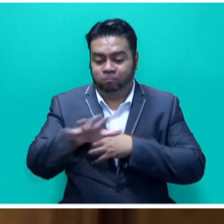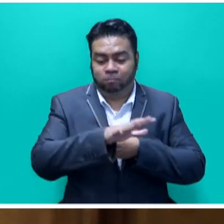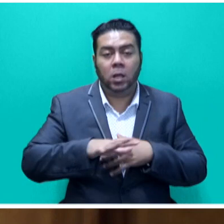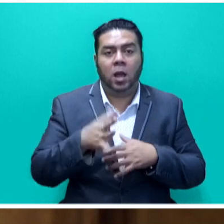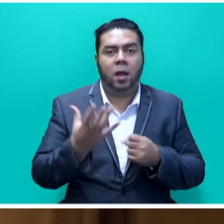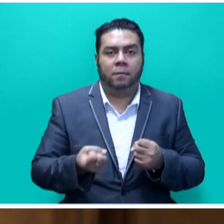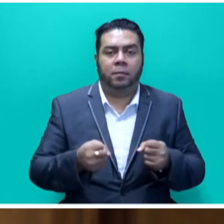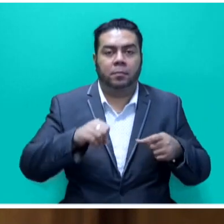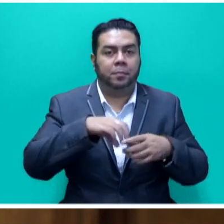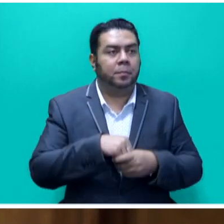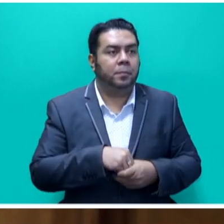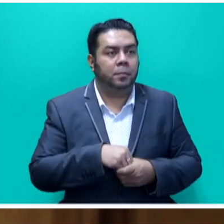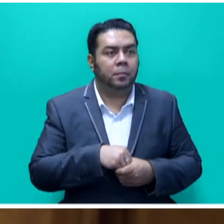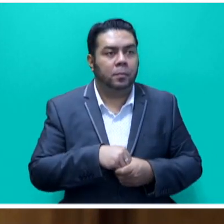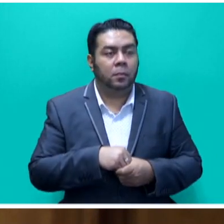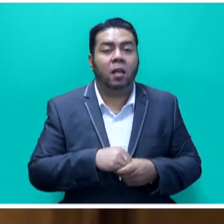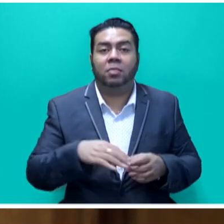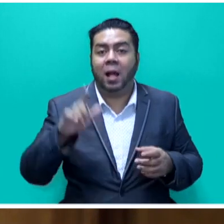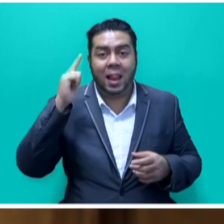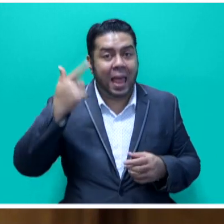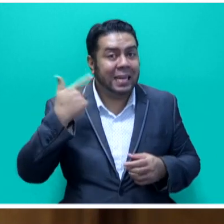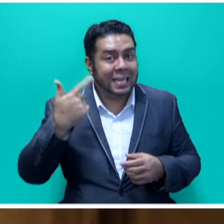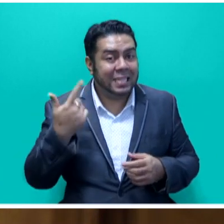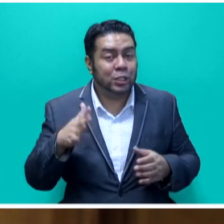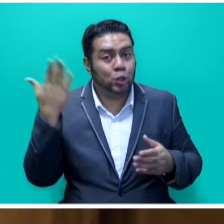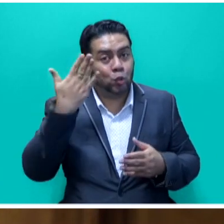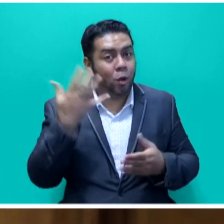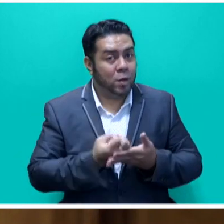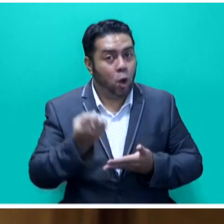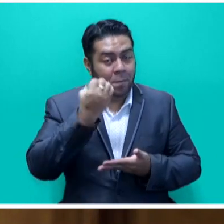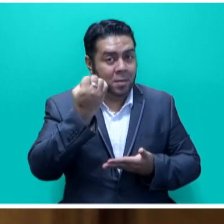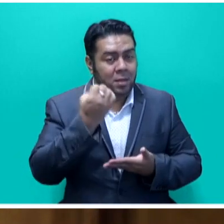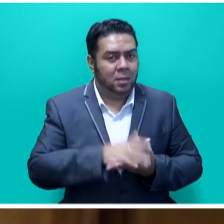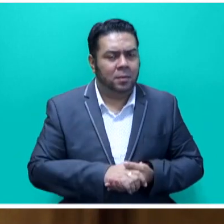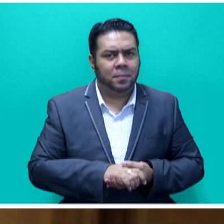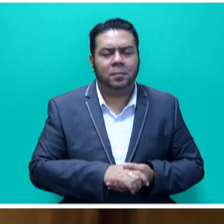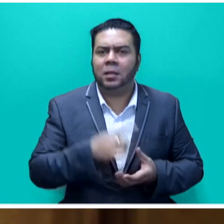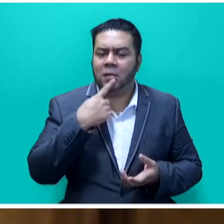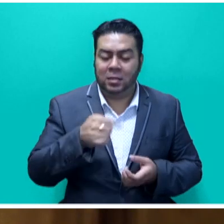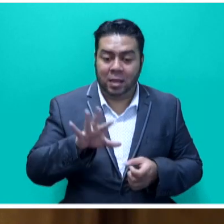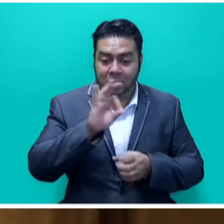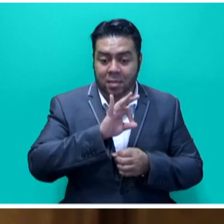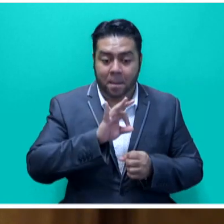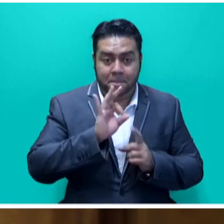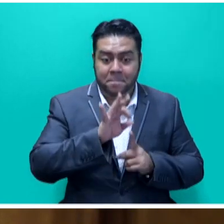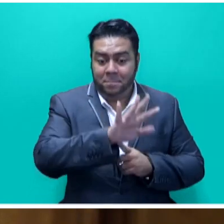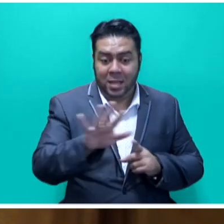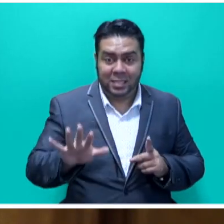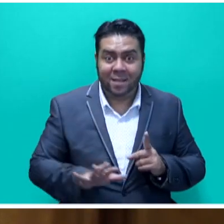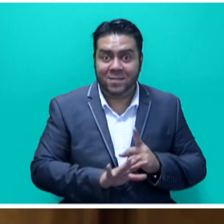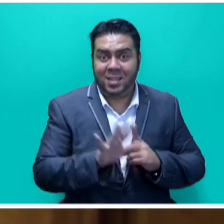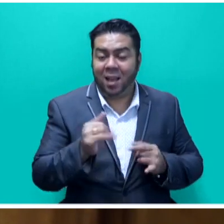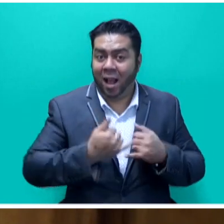to climate change impacts. The London School of Economics estimated that across the Pacific Island, home to